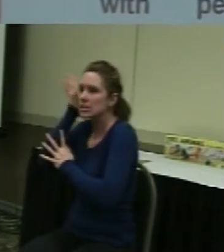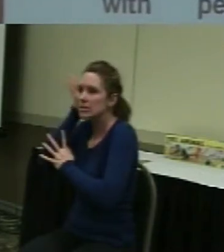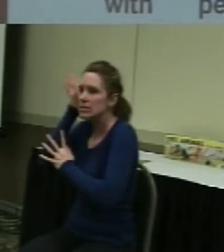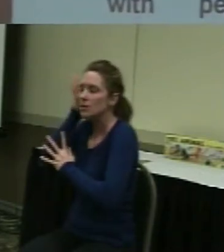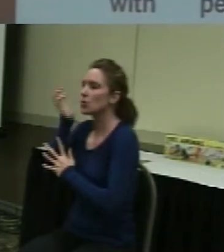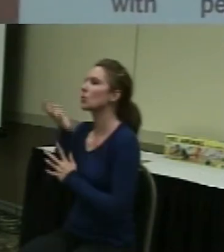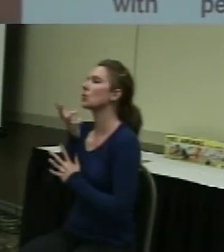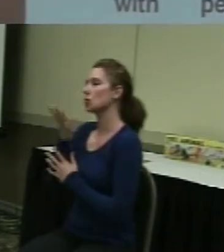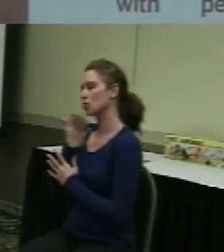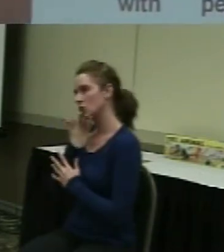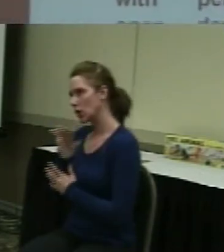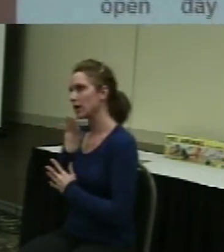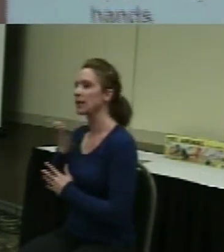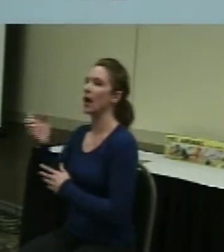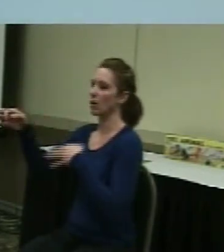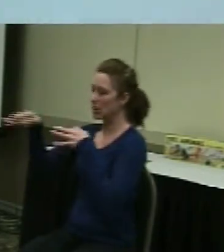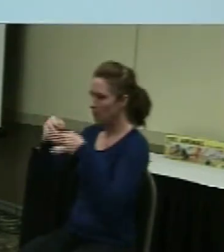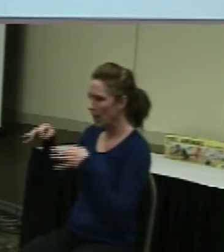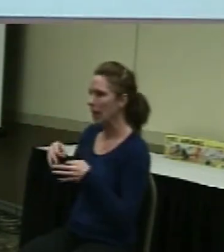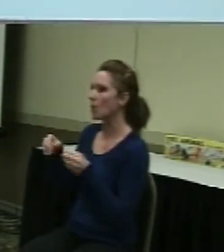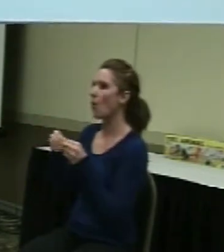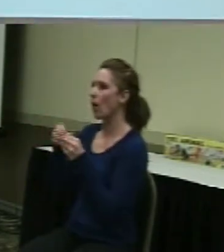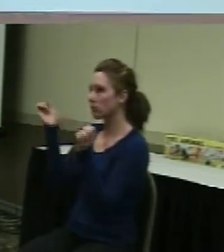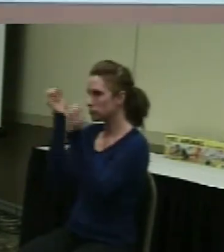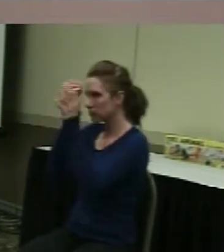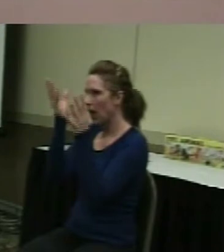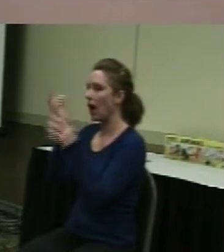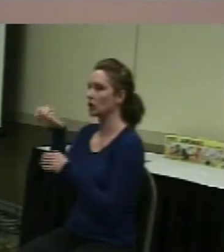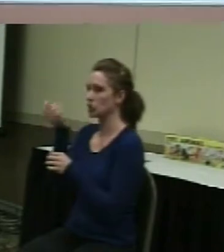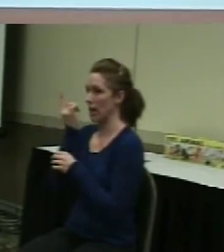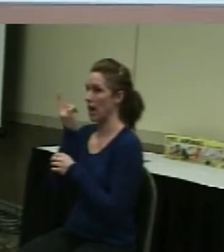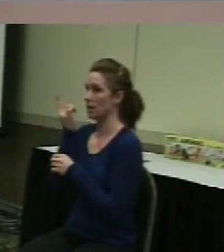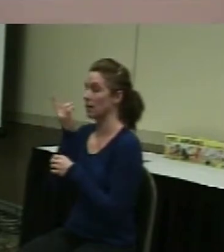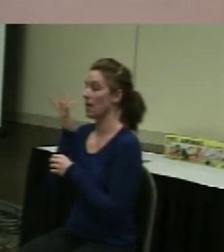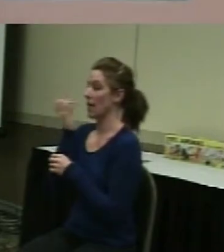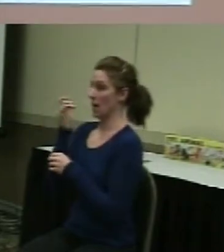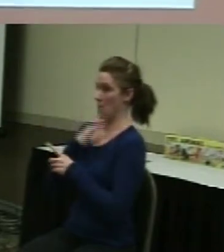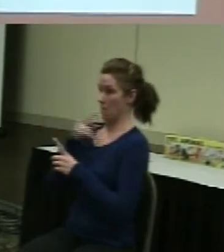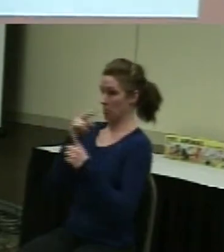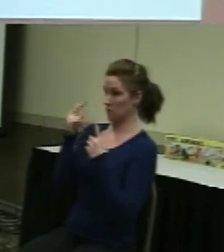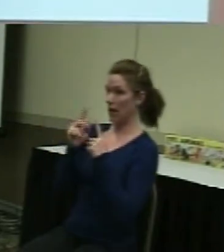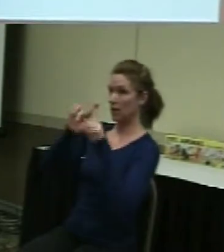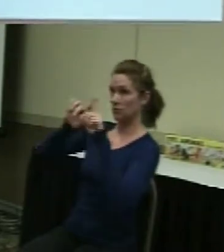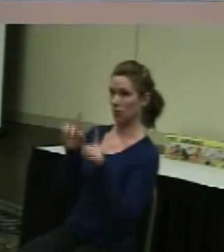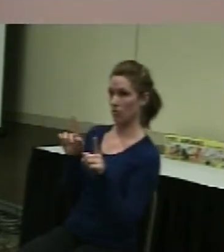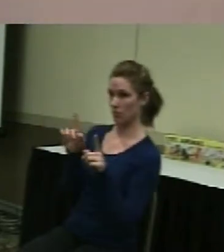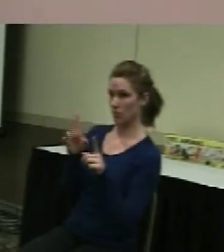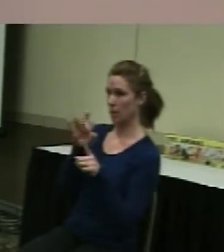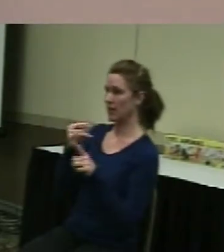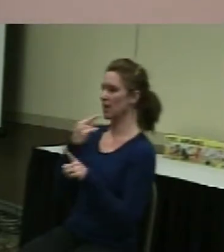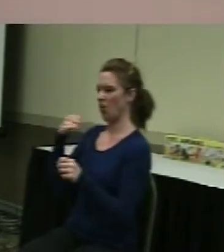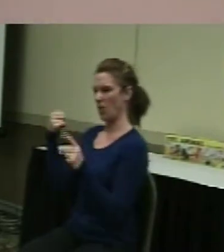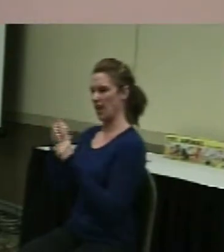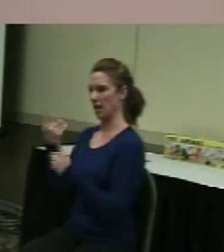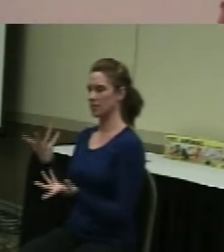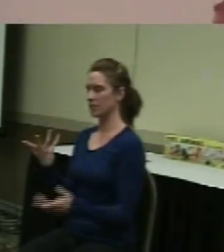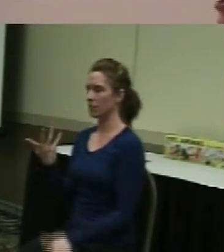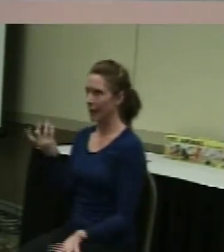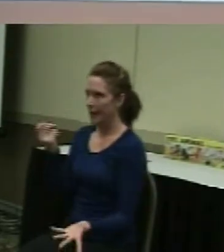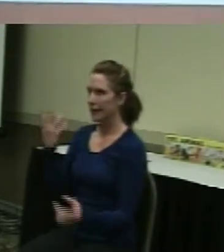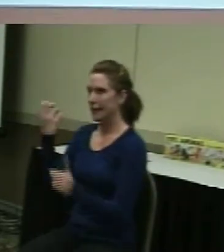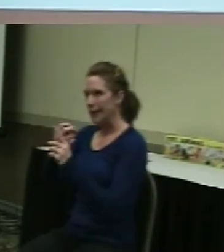getting a lot better handle on what this hitting behavior of this child. And it looks a lot different than you ever could imagine without this information.